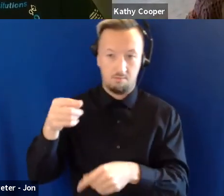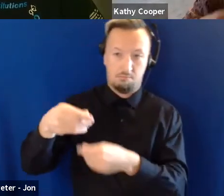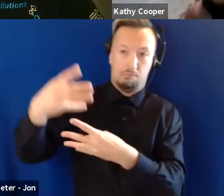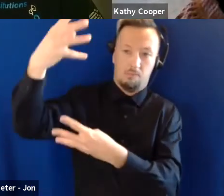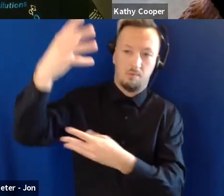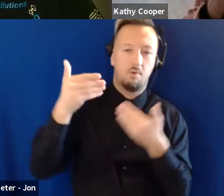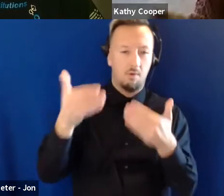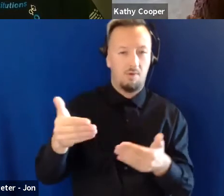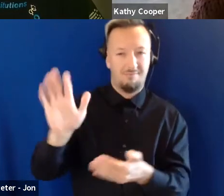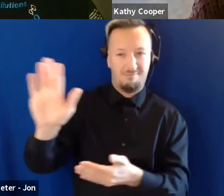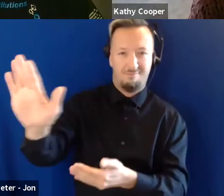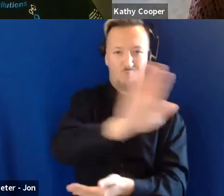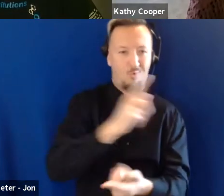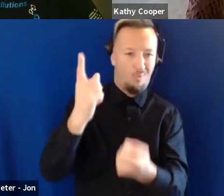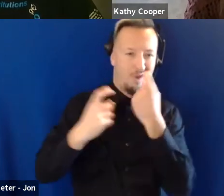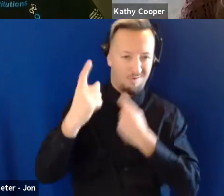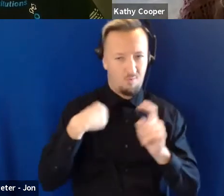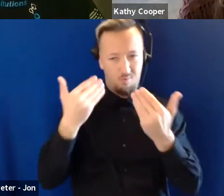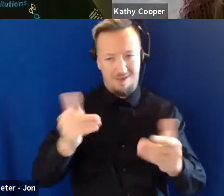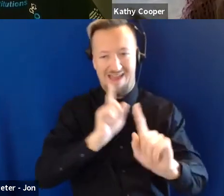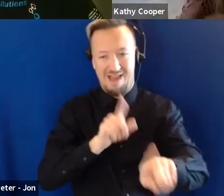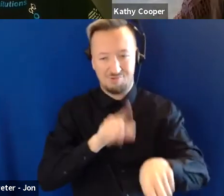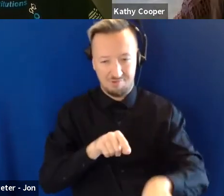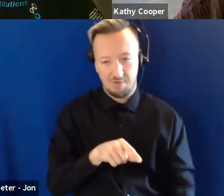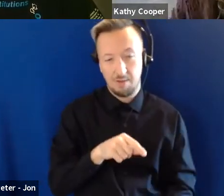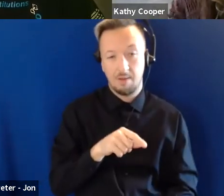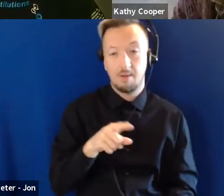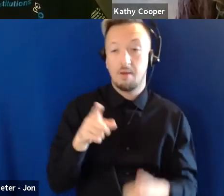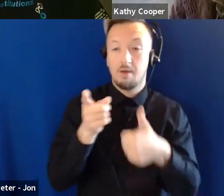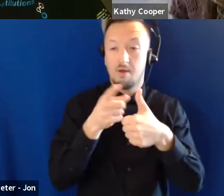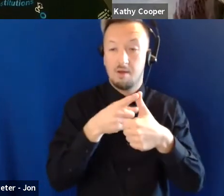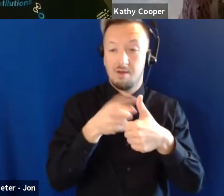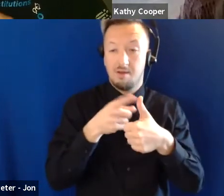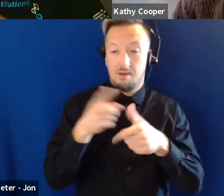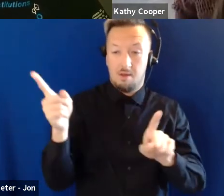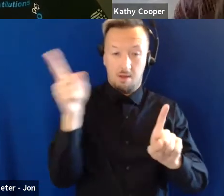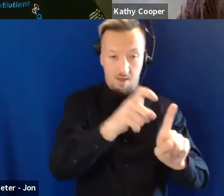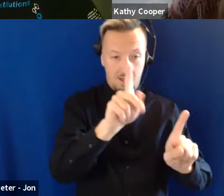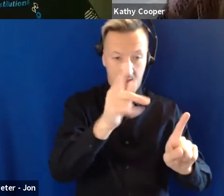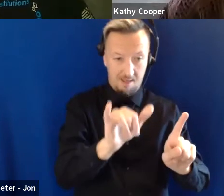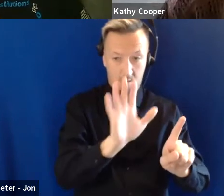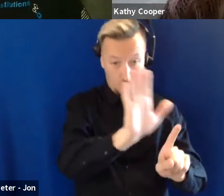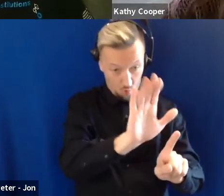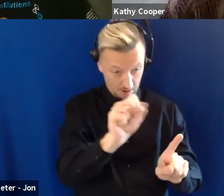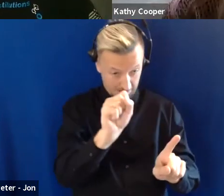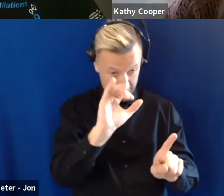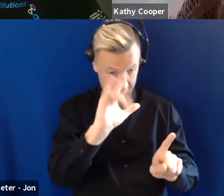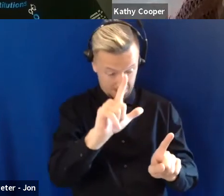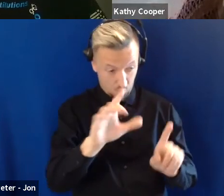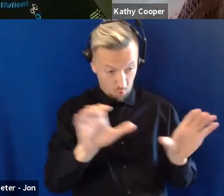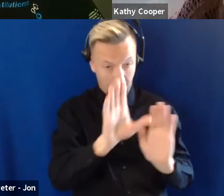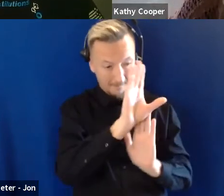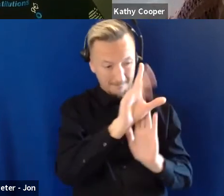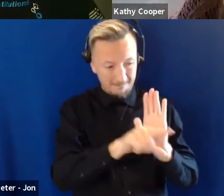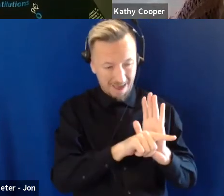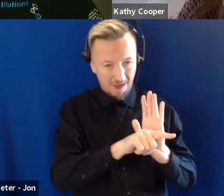So yeah, let's go ahead and start answering some of those. Go. First one is for Kathy. It's, does your SILC conduct background checks